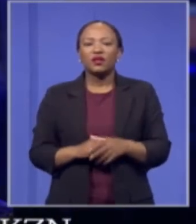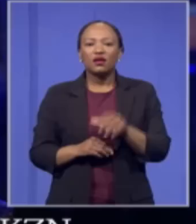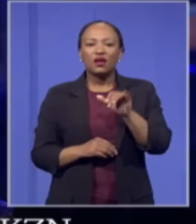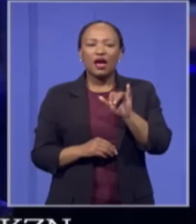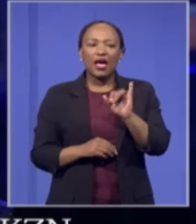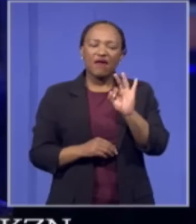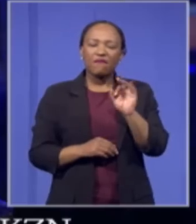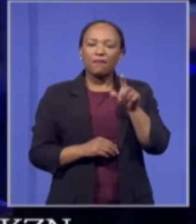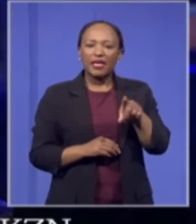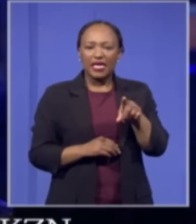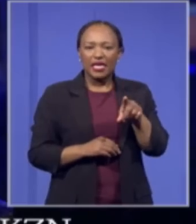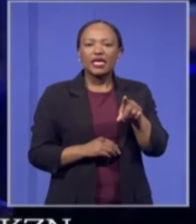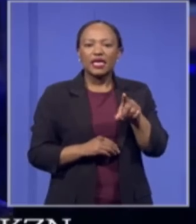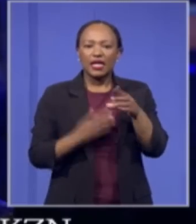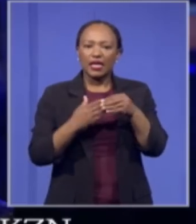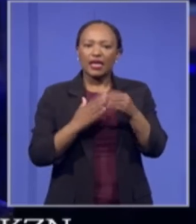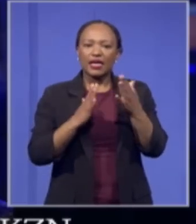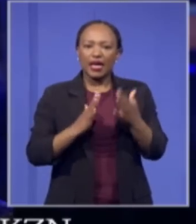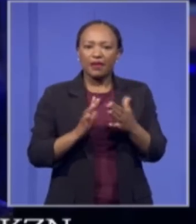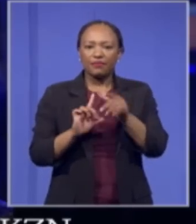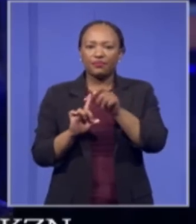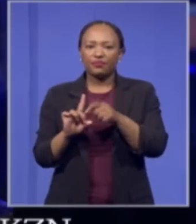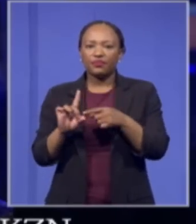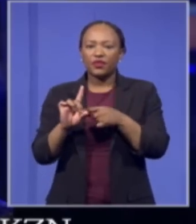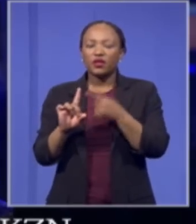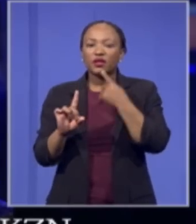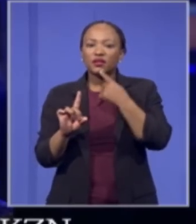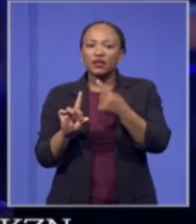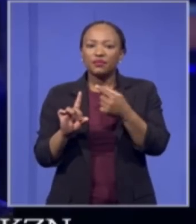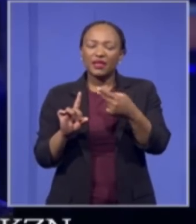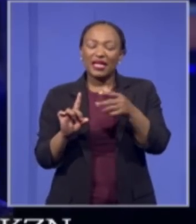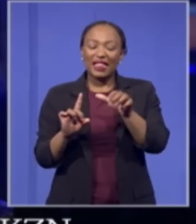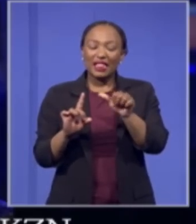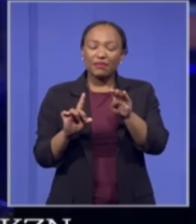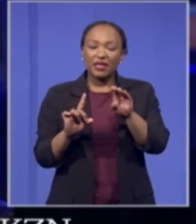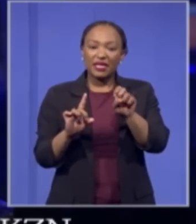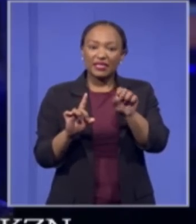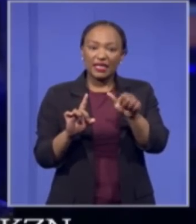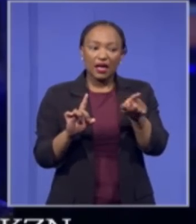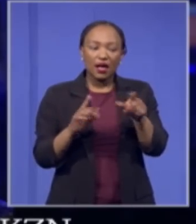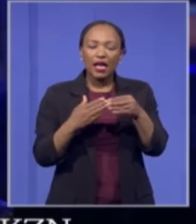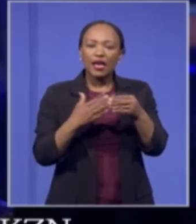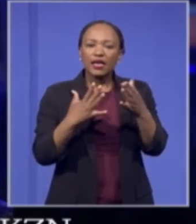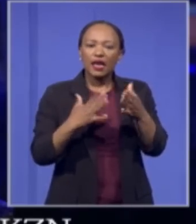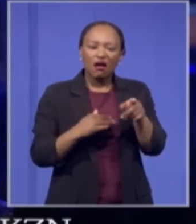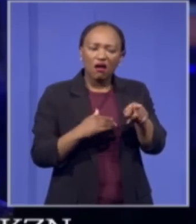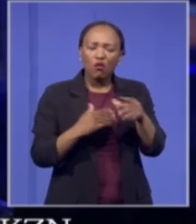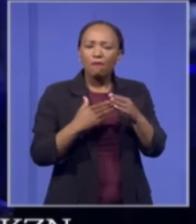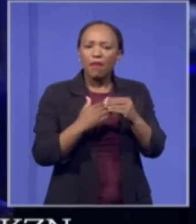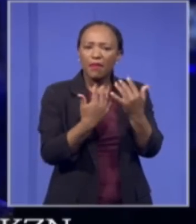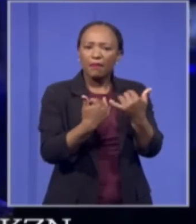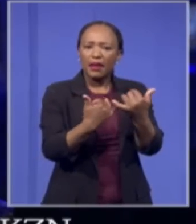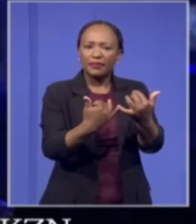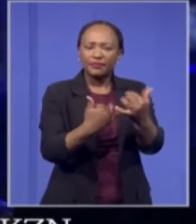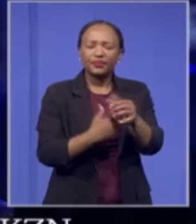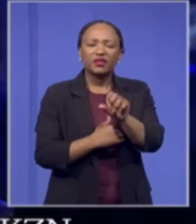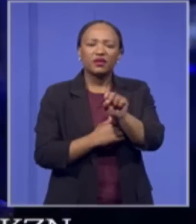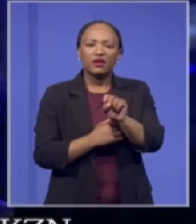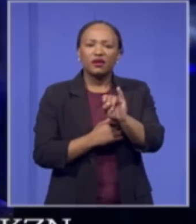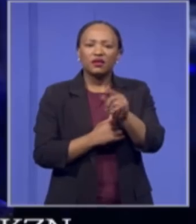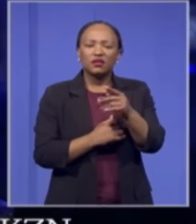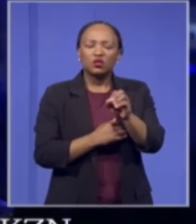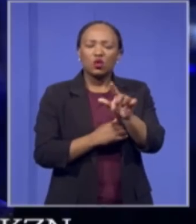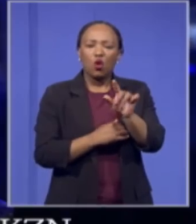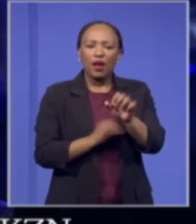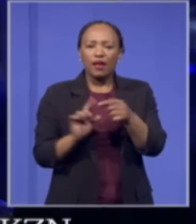IFP Velinkosini Hlabisa o re lefu la moetapele wa mokga ona ebile le setho sa parlamente Ditaba Petros